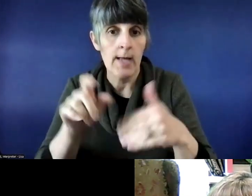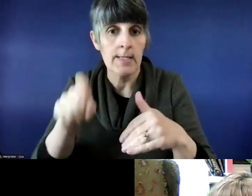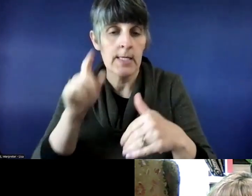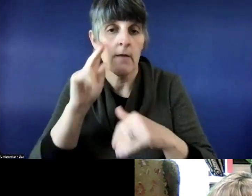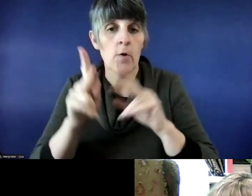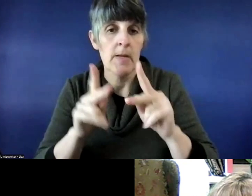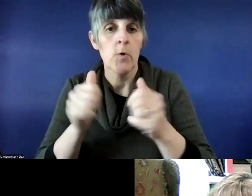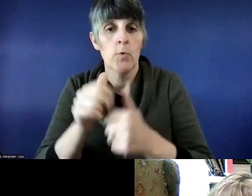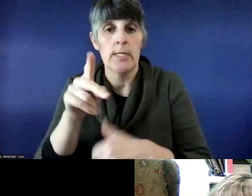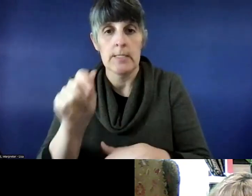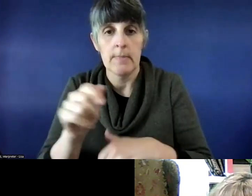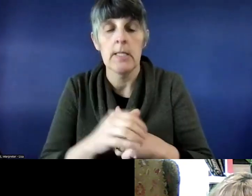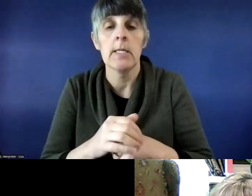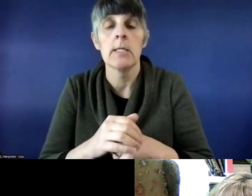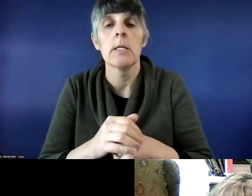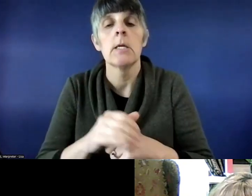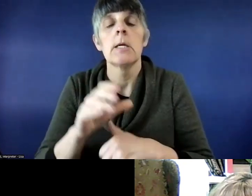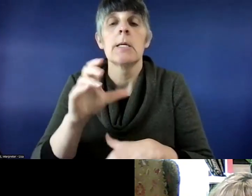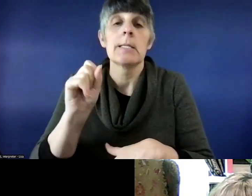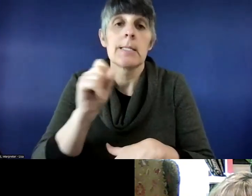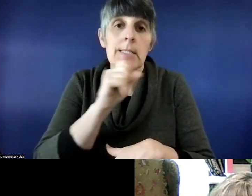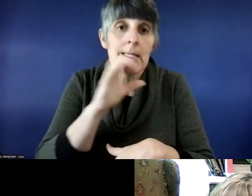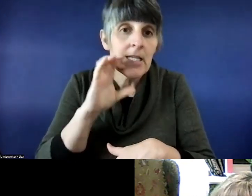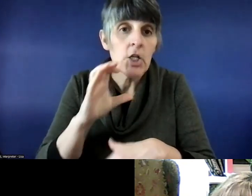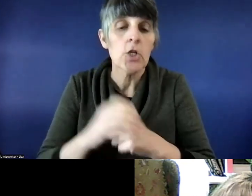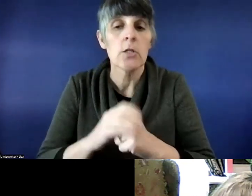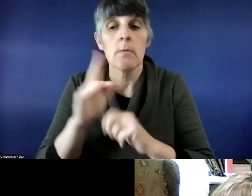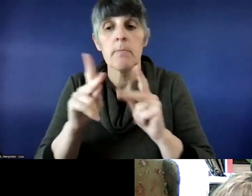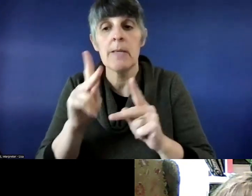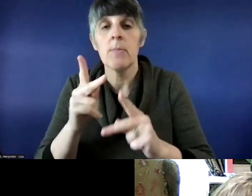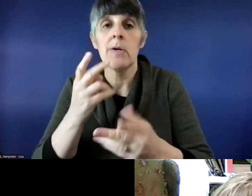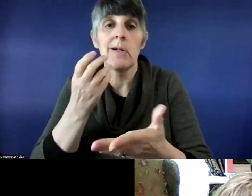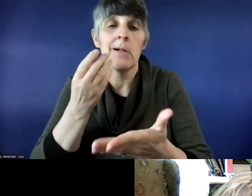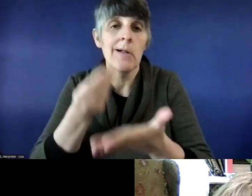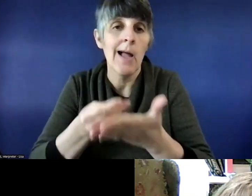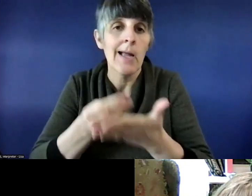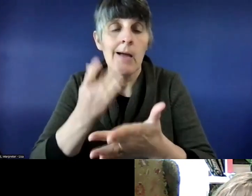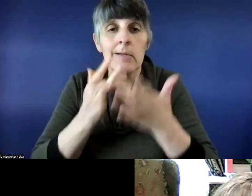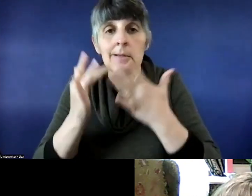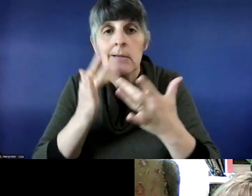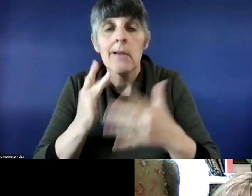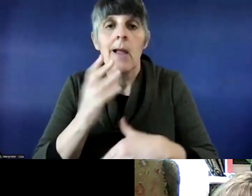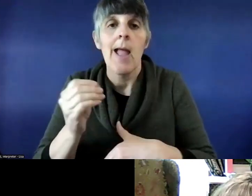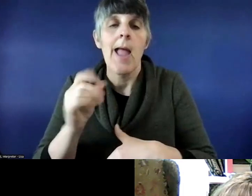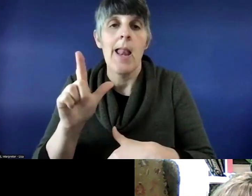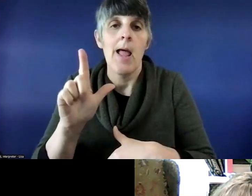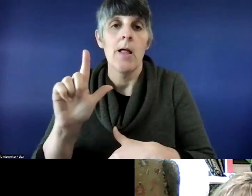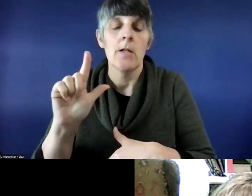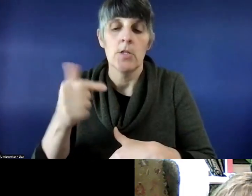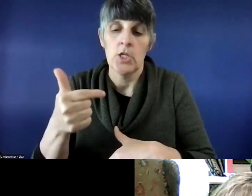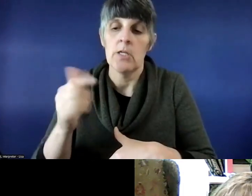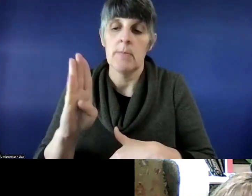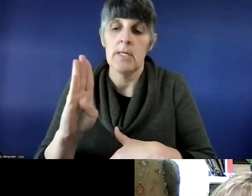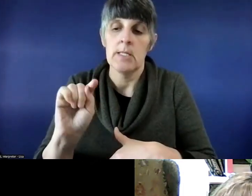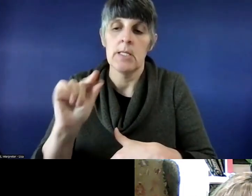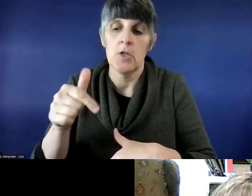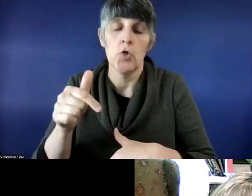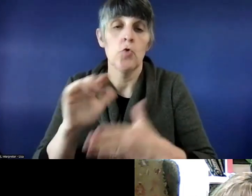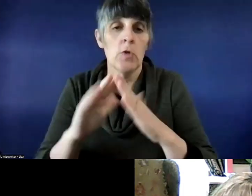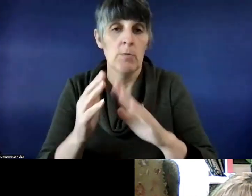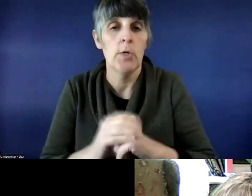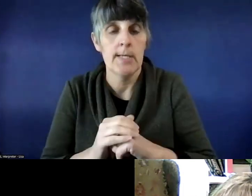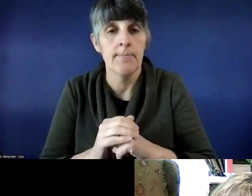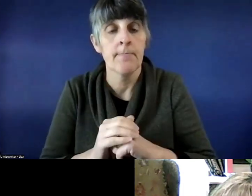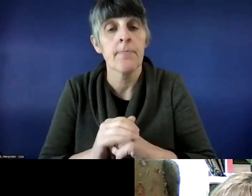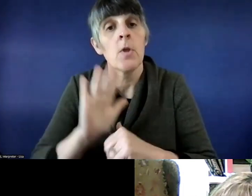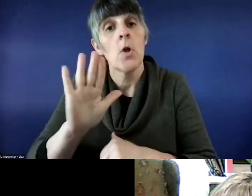with disabilities, seniors, people who are economically disadvantaged, and the LGBTQ community.